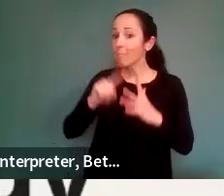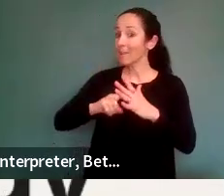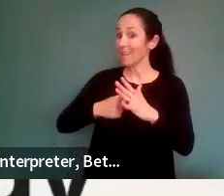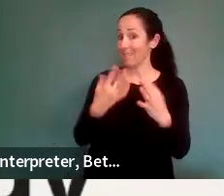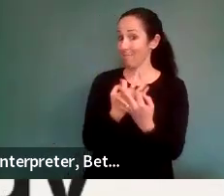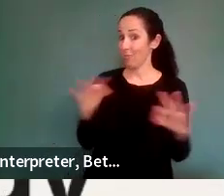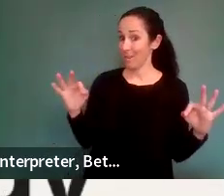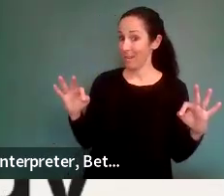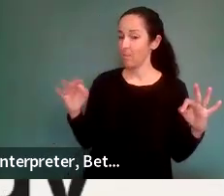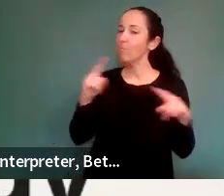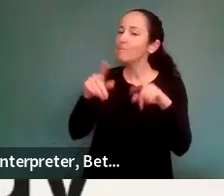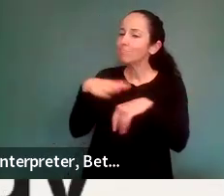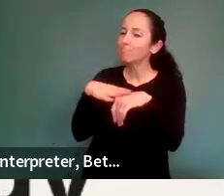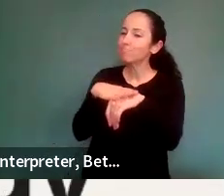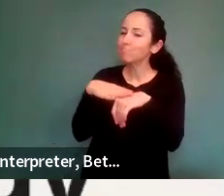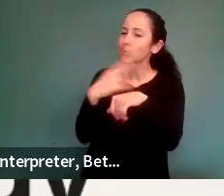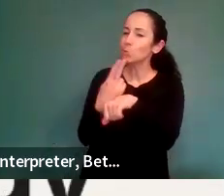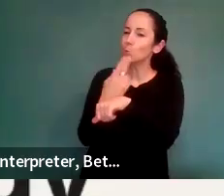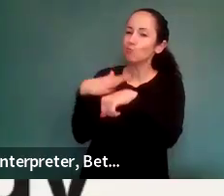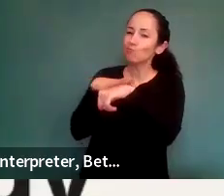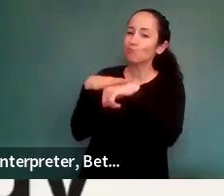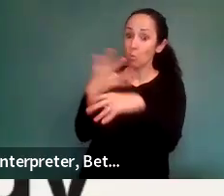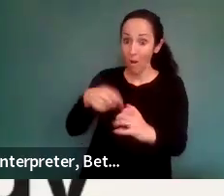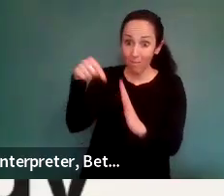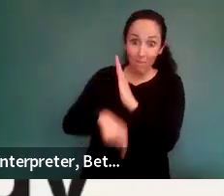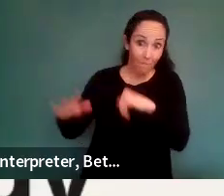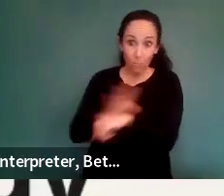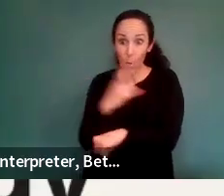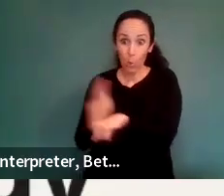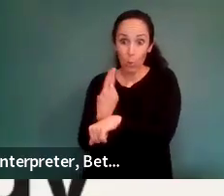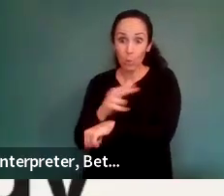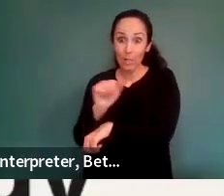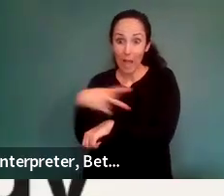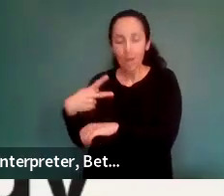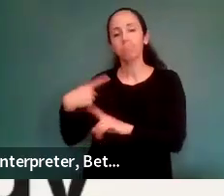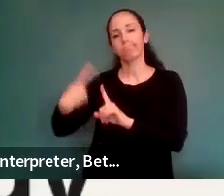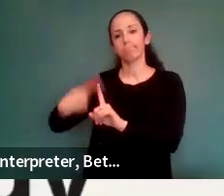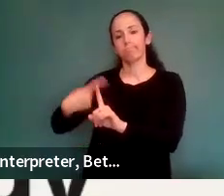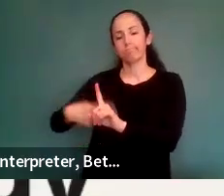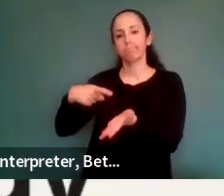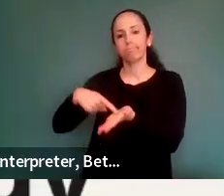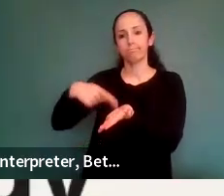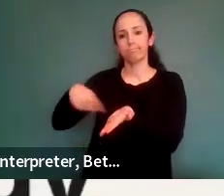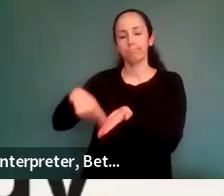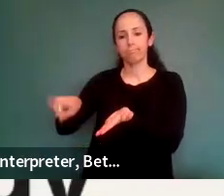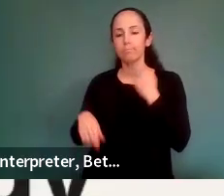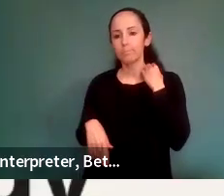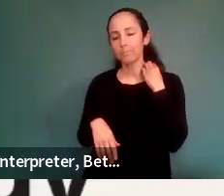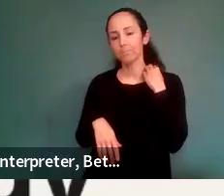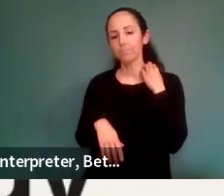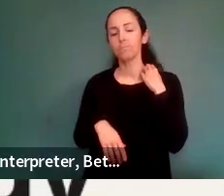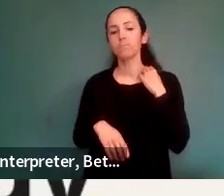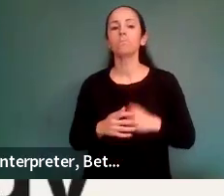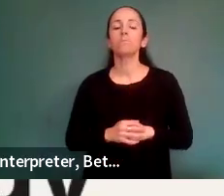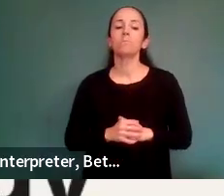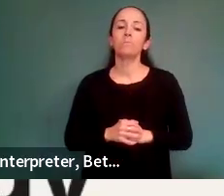want all the bells and whistles and all the functionality, there is a monthly fee for the Voice Dream.